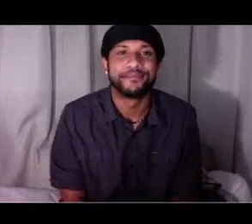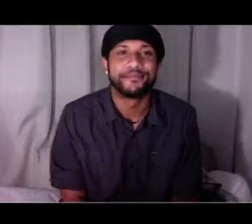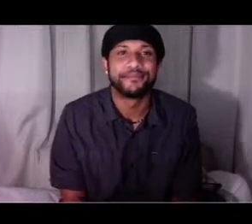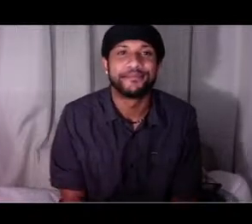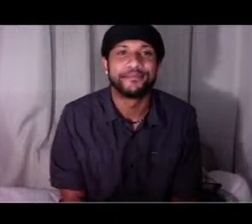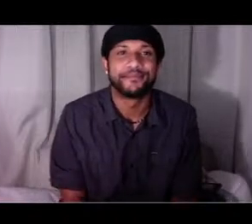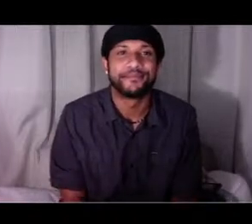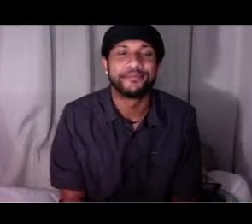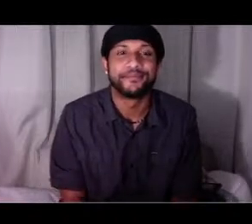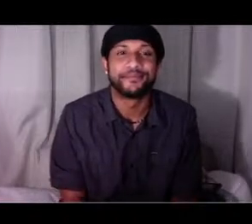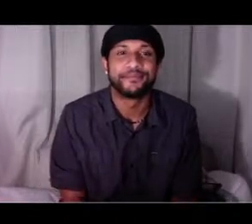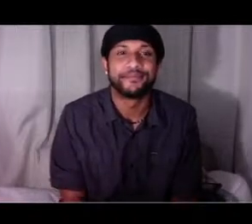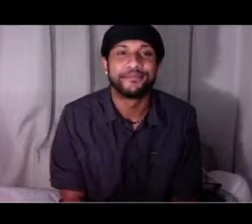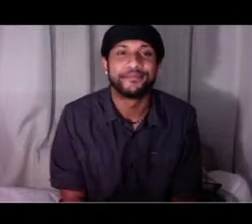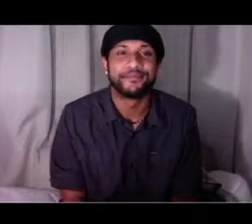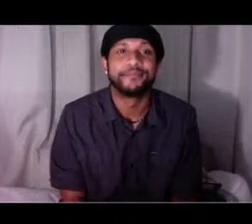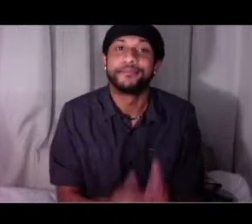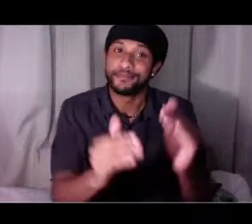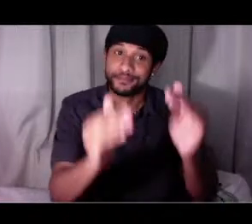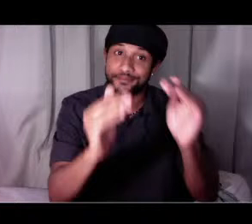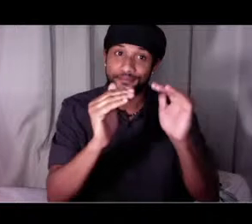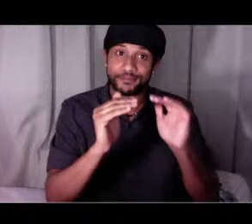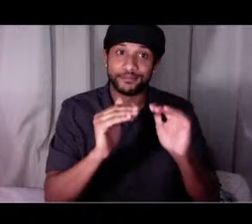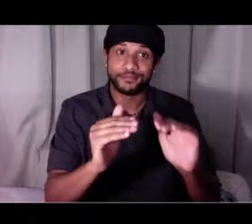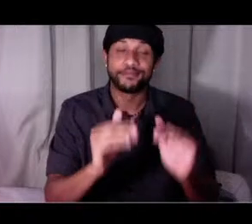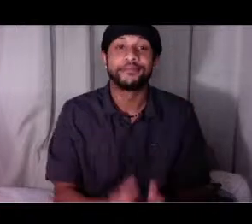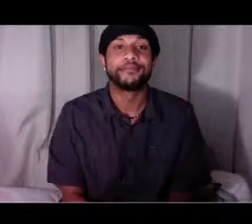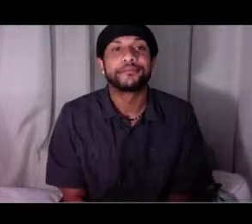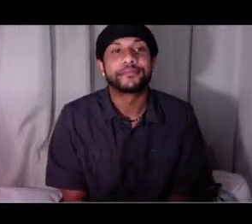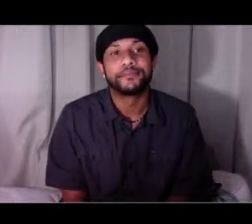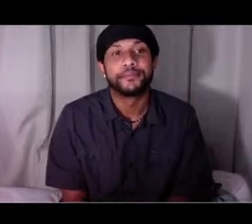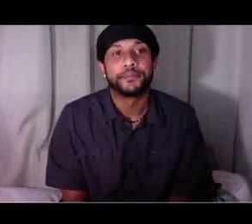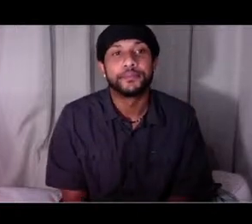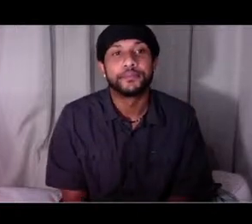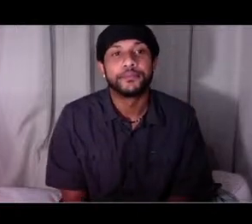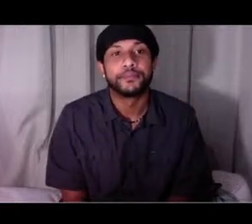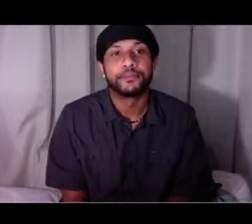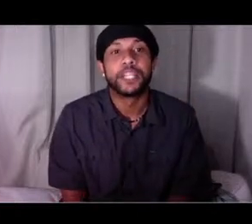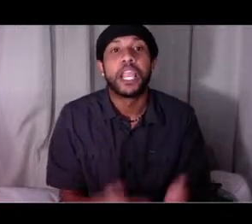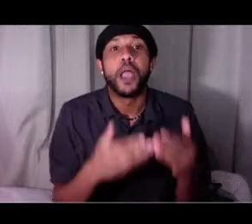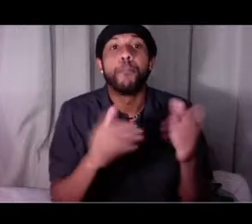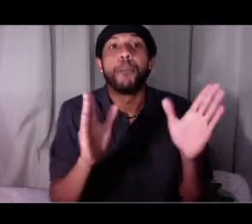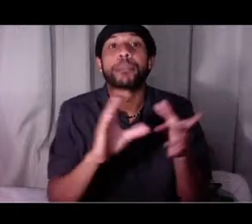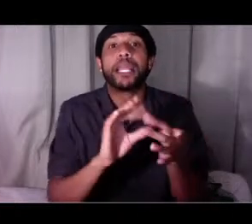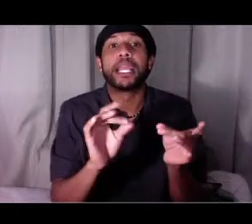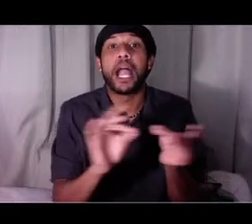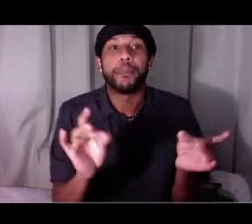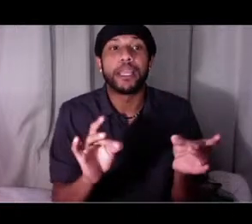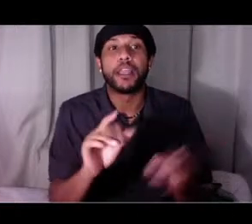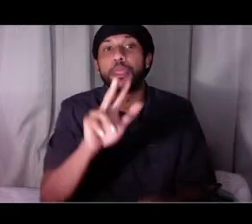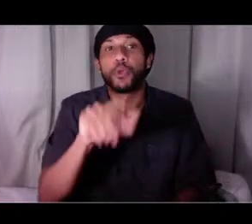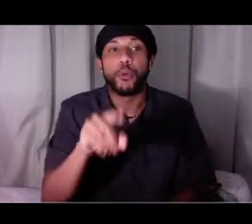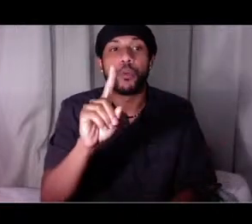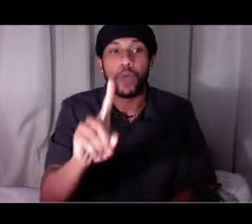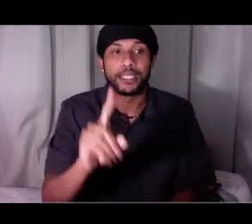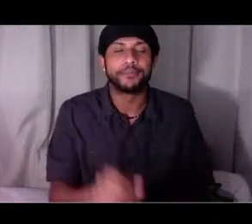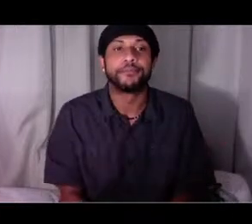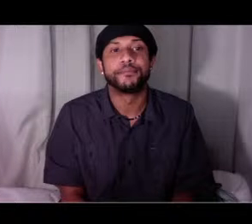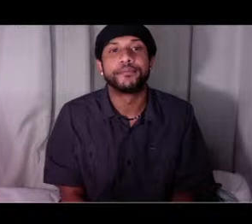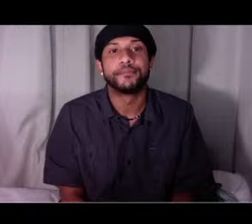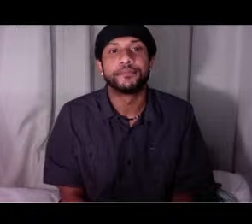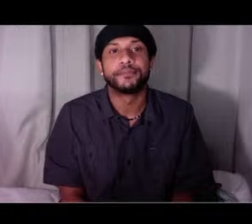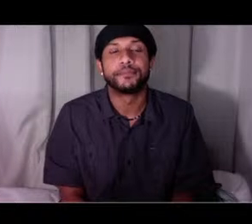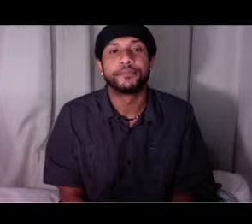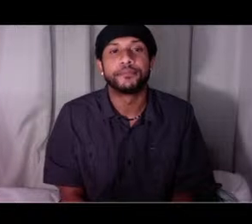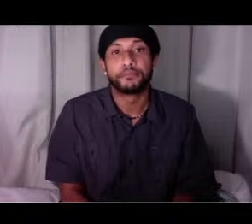that that takes us to our next item on the agenda which is public comment item 3.1 so at this time I'll go